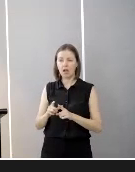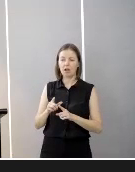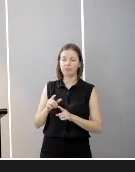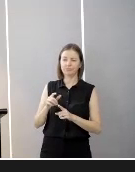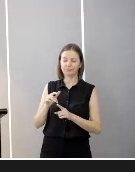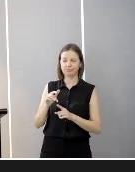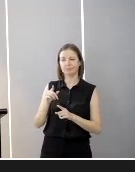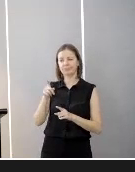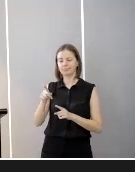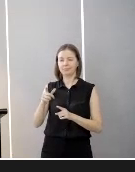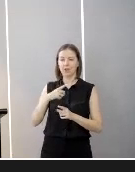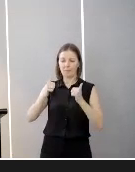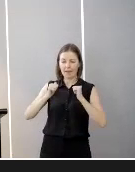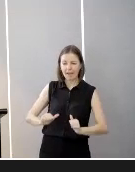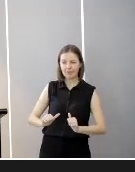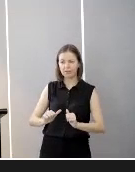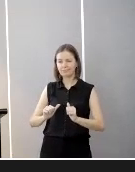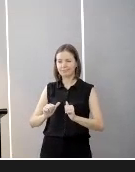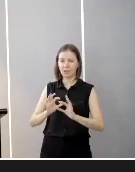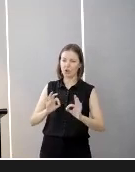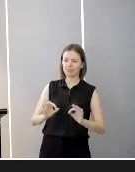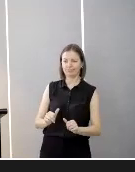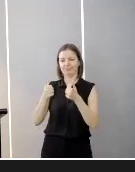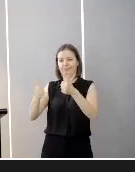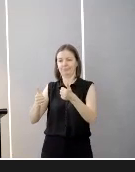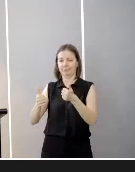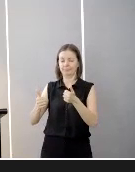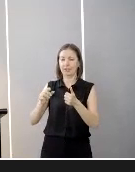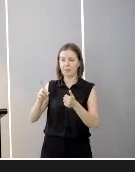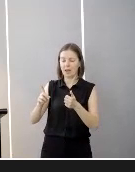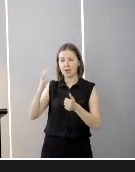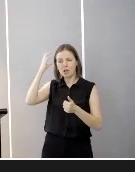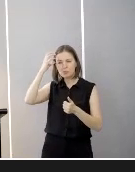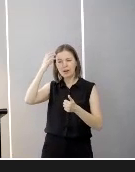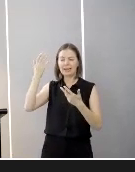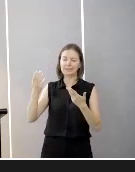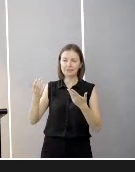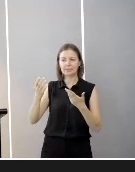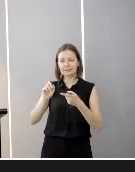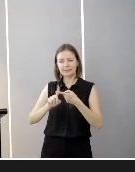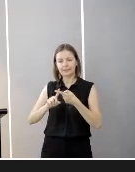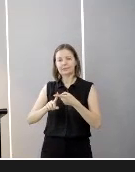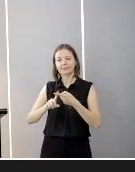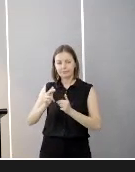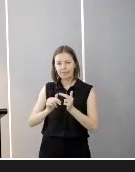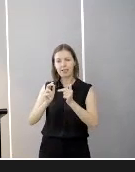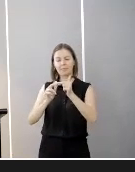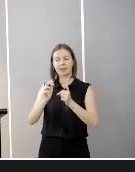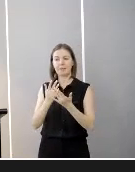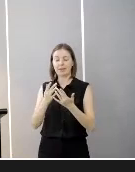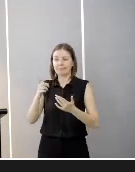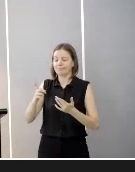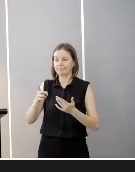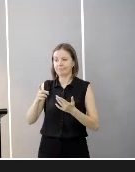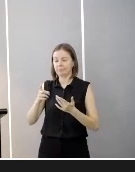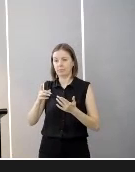comes down to their brains aren't quite wired up just yet. So teenagers get a hard time, but many of them can't help it,